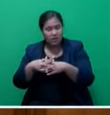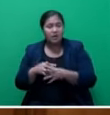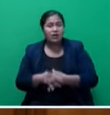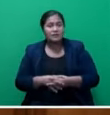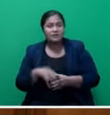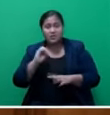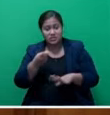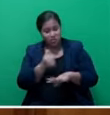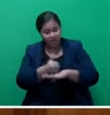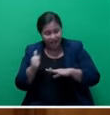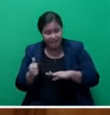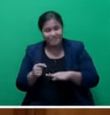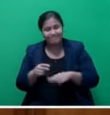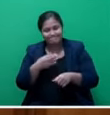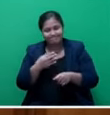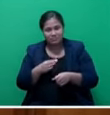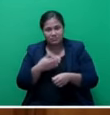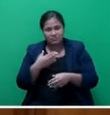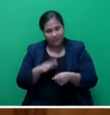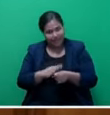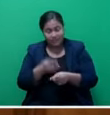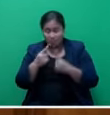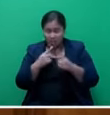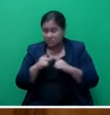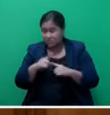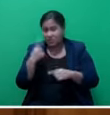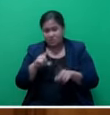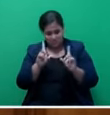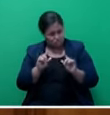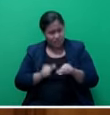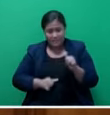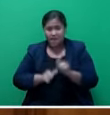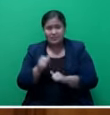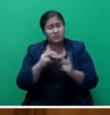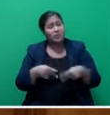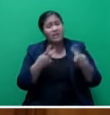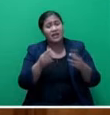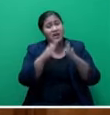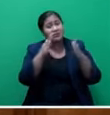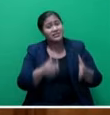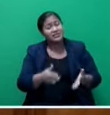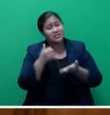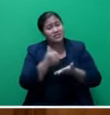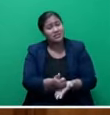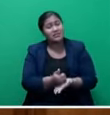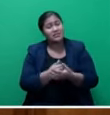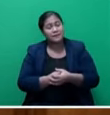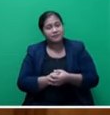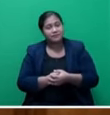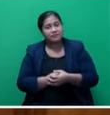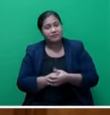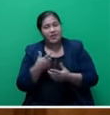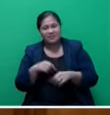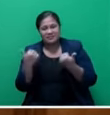Governments made some statements yesterday that they are doing their utmost to provide housing, and there are a number of